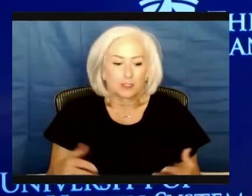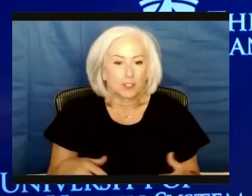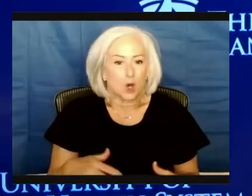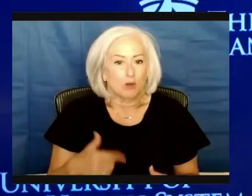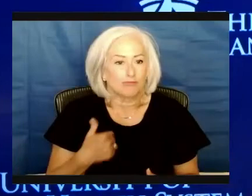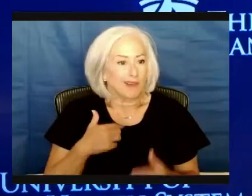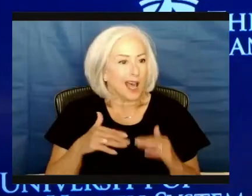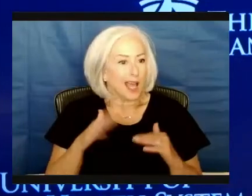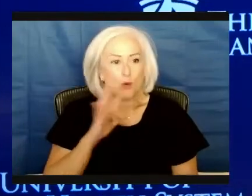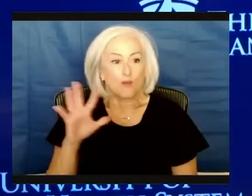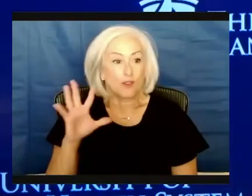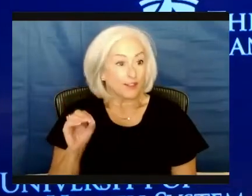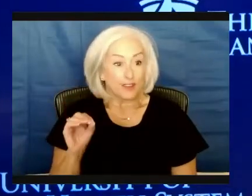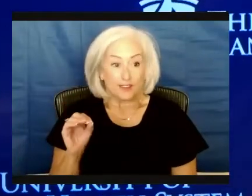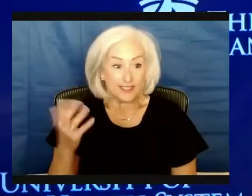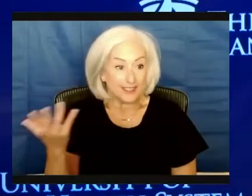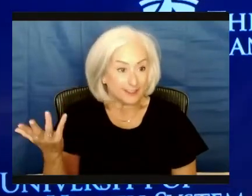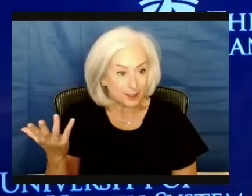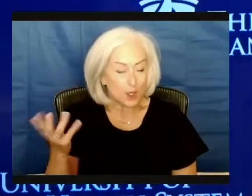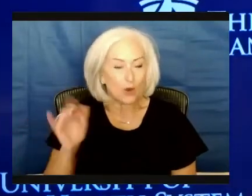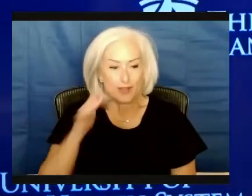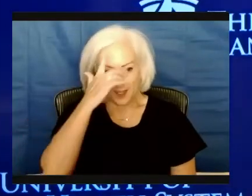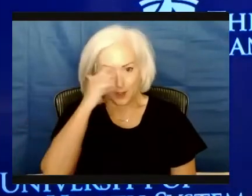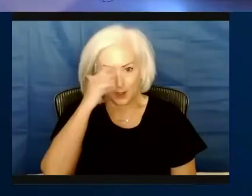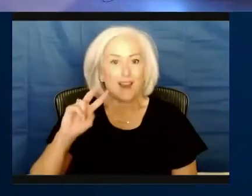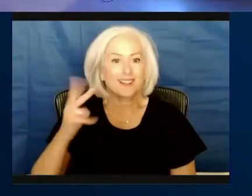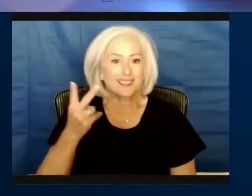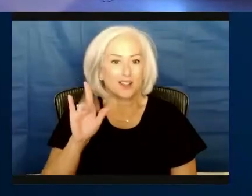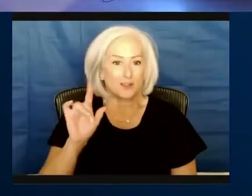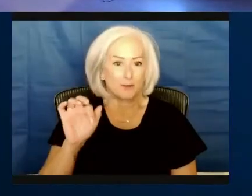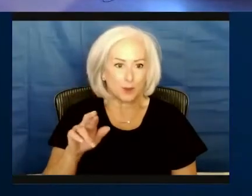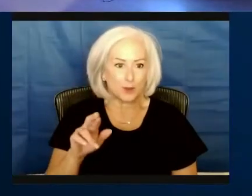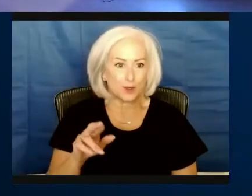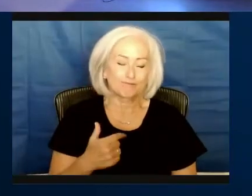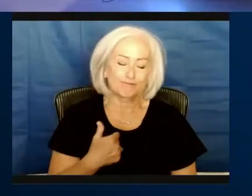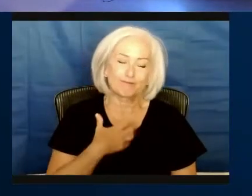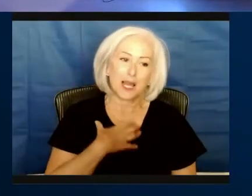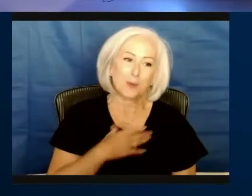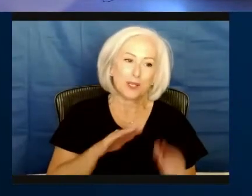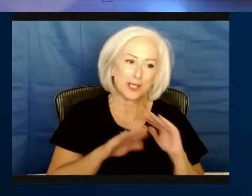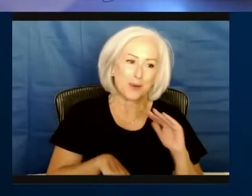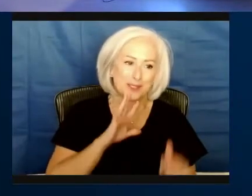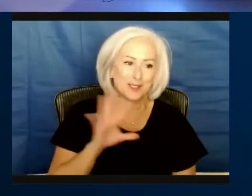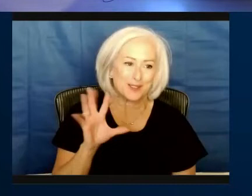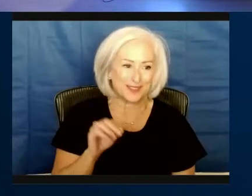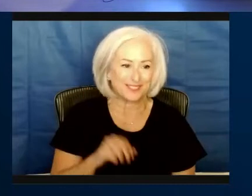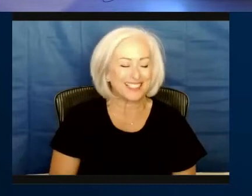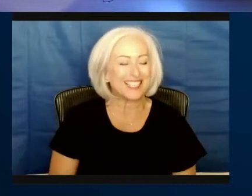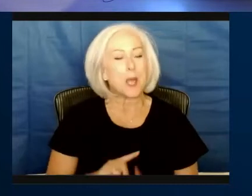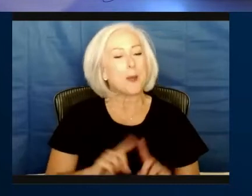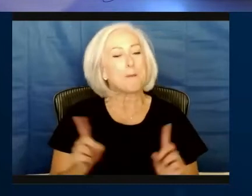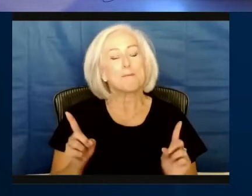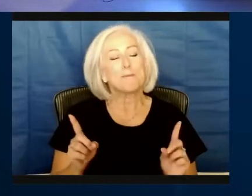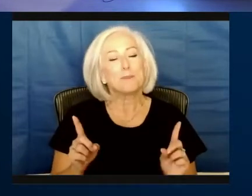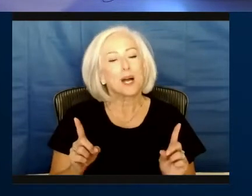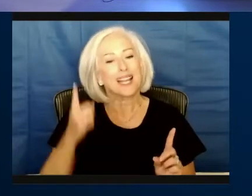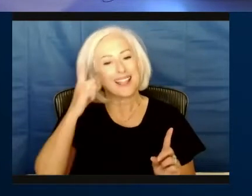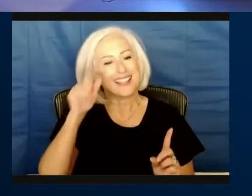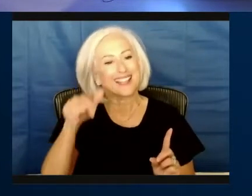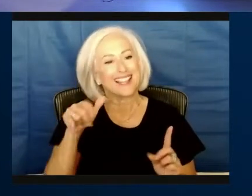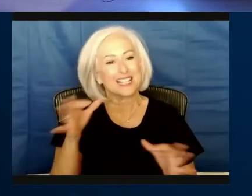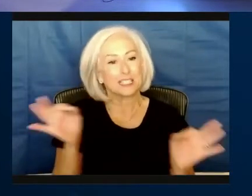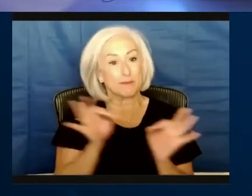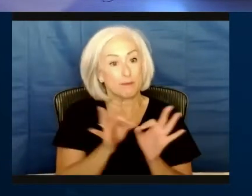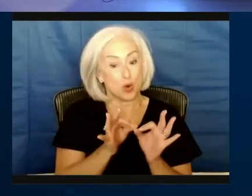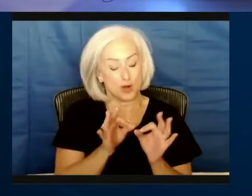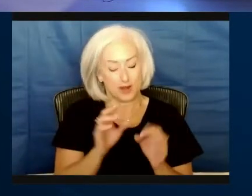are 50 more, and I'm not less than 50. I wish that was still true. But I think that's really the key, is that's where we're seeing the biggest rise.